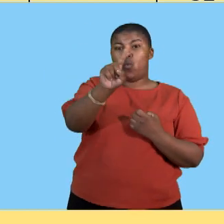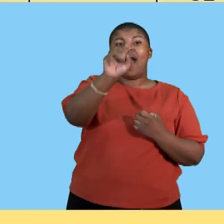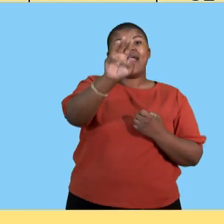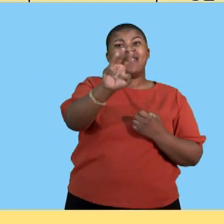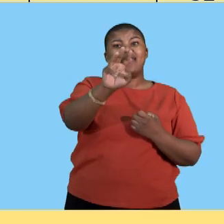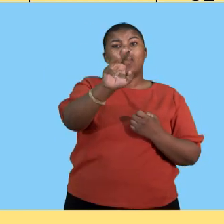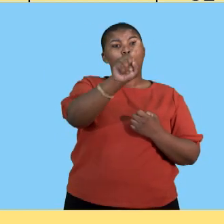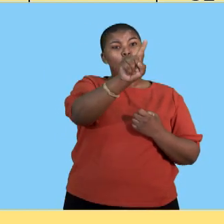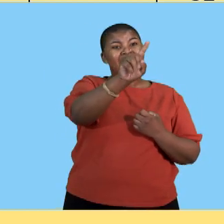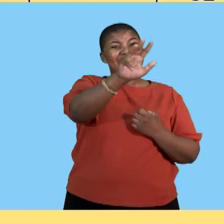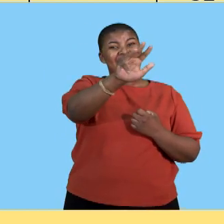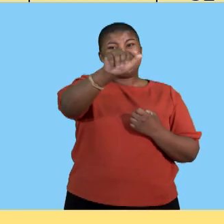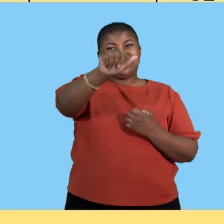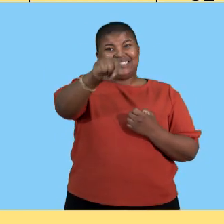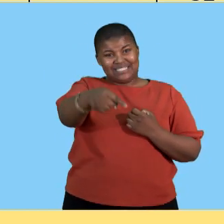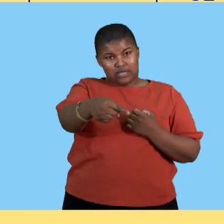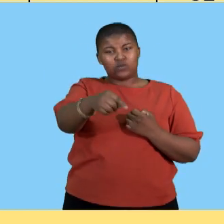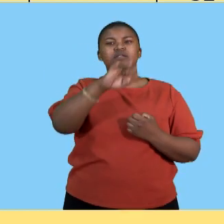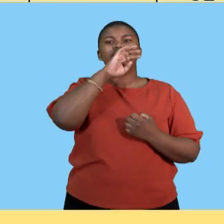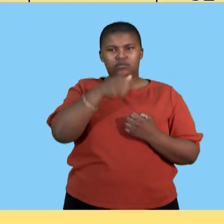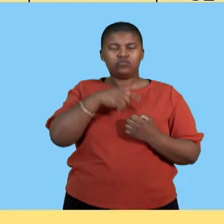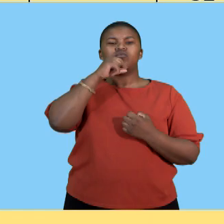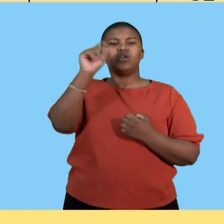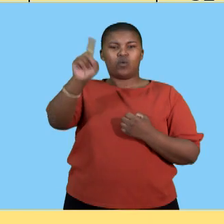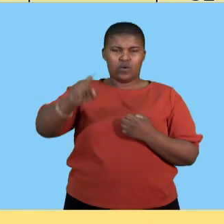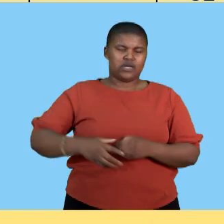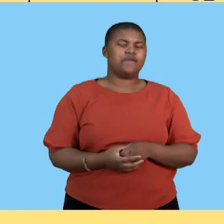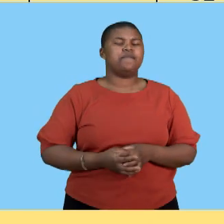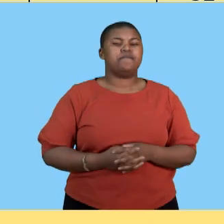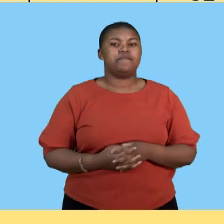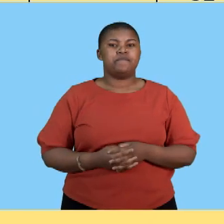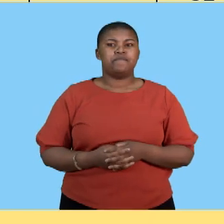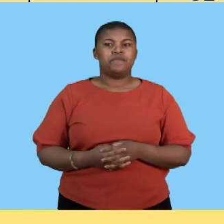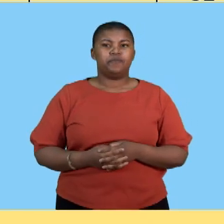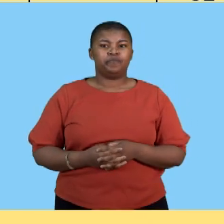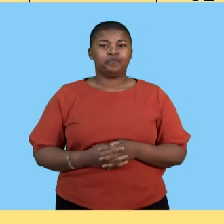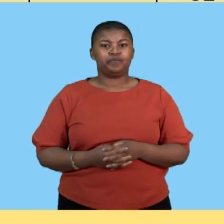196,000. So I'll come here, and I'll say my equipment is